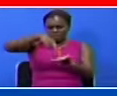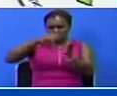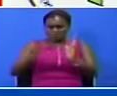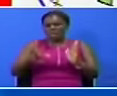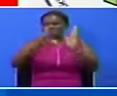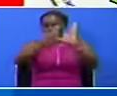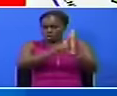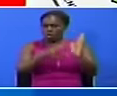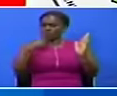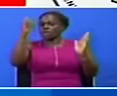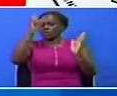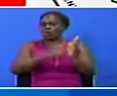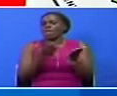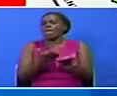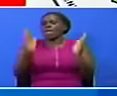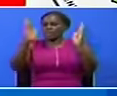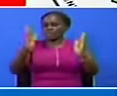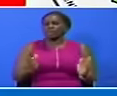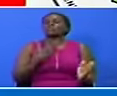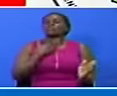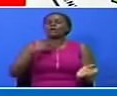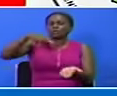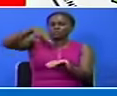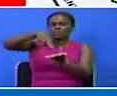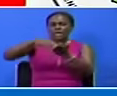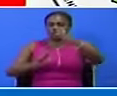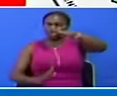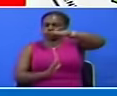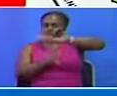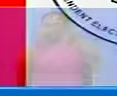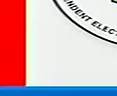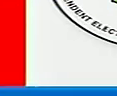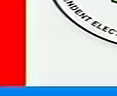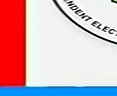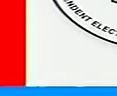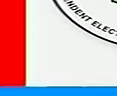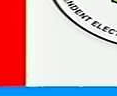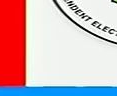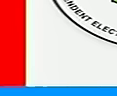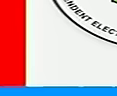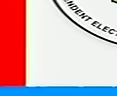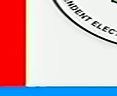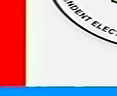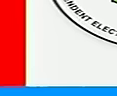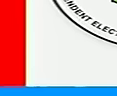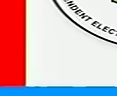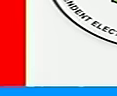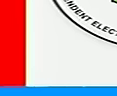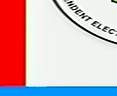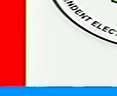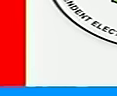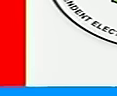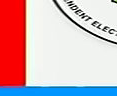law requires that any person seeking to vie for the highest office in the land ought to obtain at least 2,000